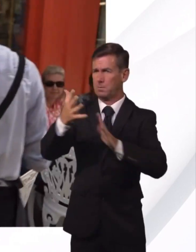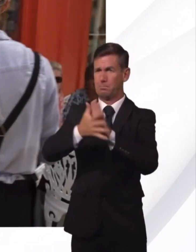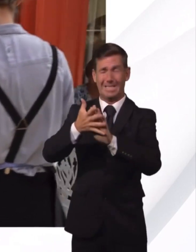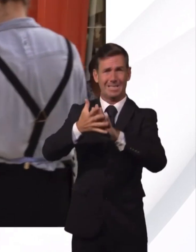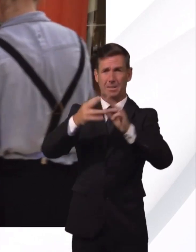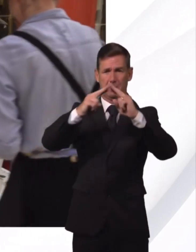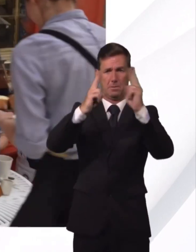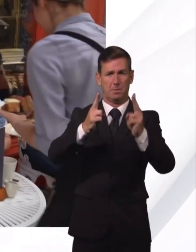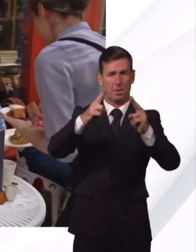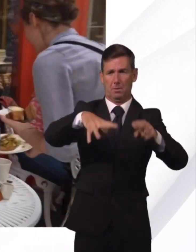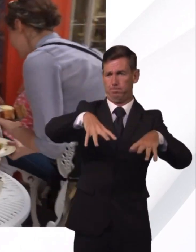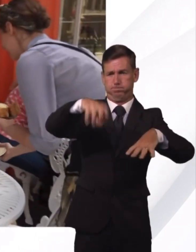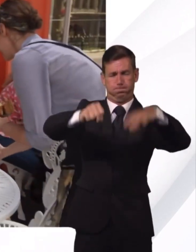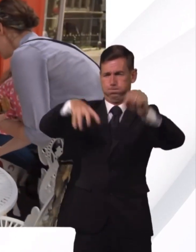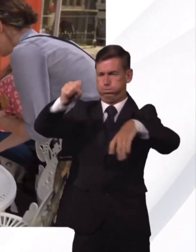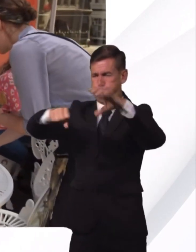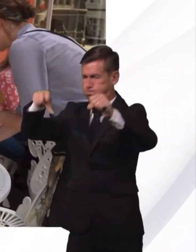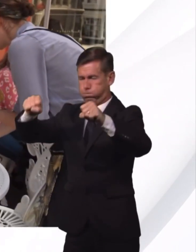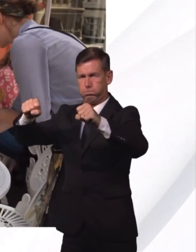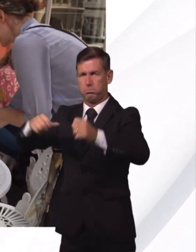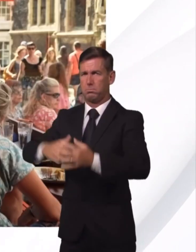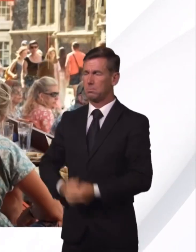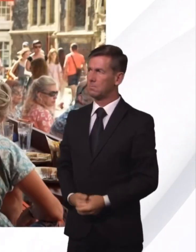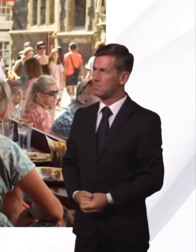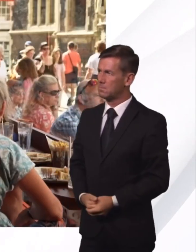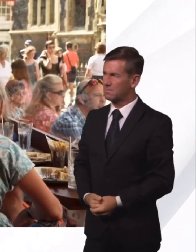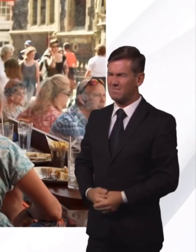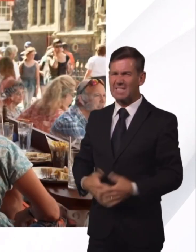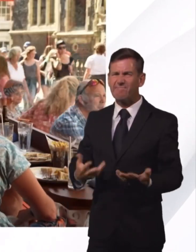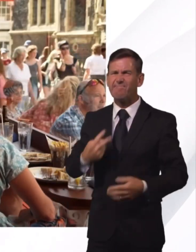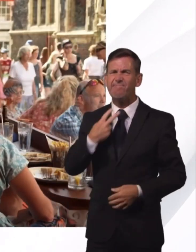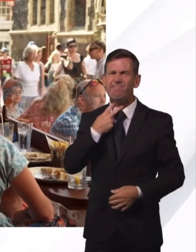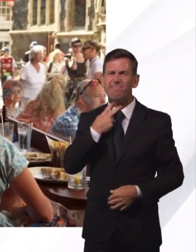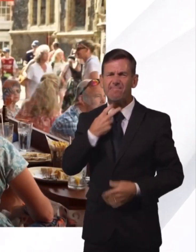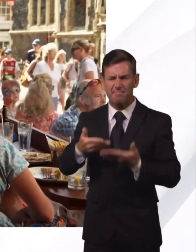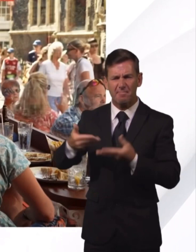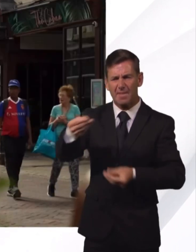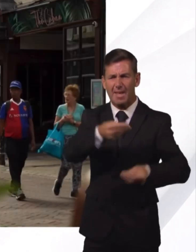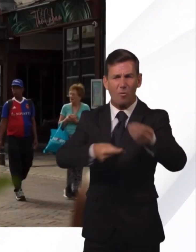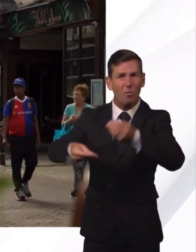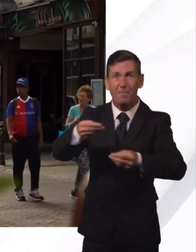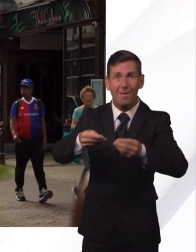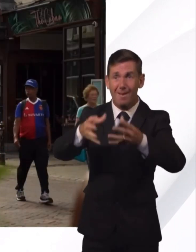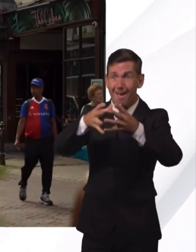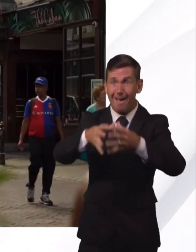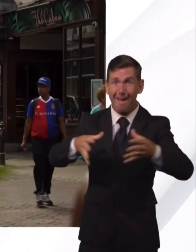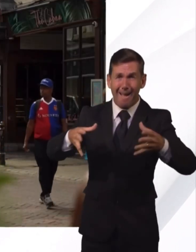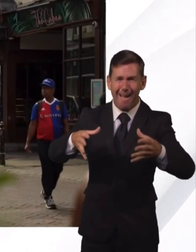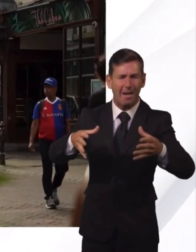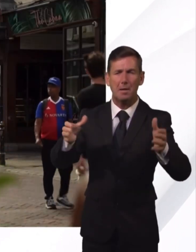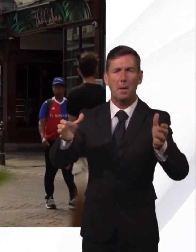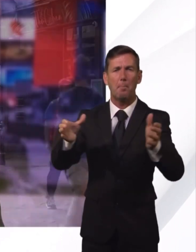disappointing news for the UK economy, as figures show it grew by less than expected in the month of July.